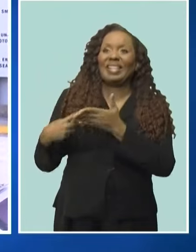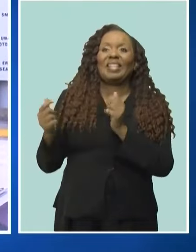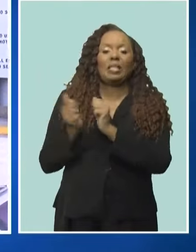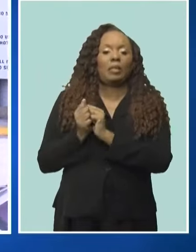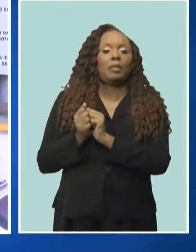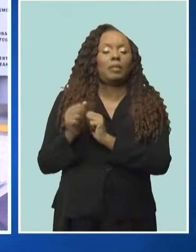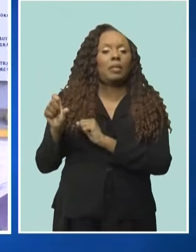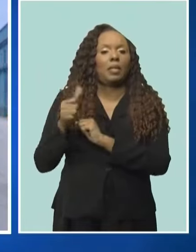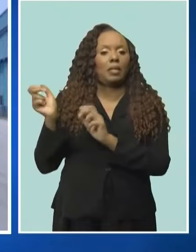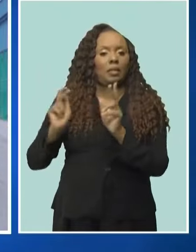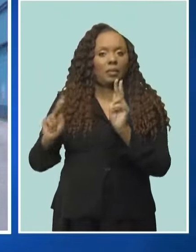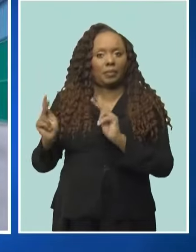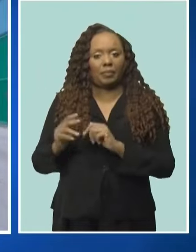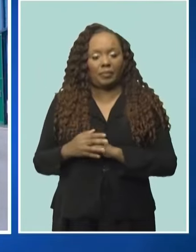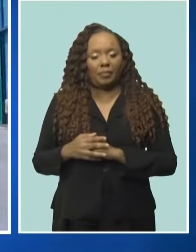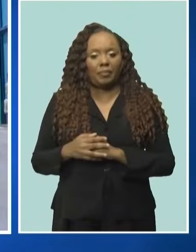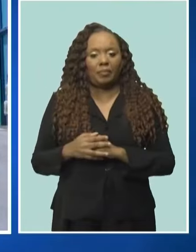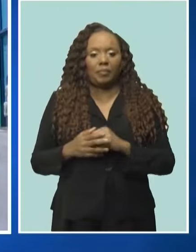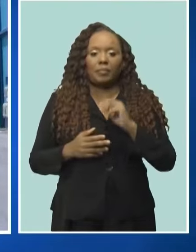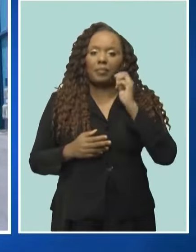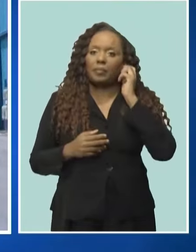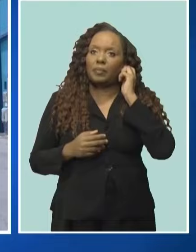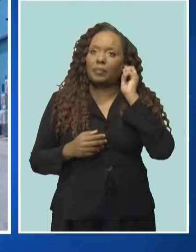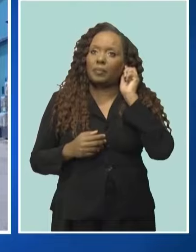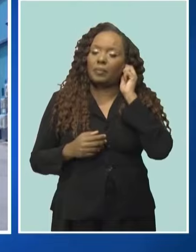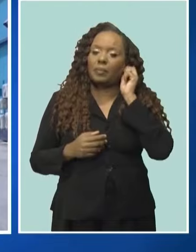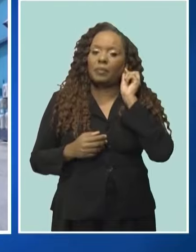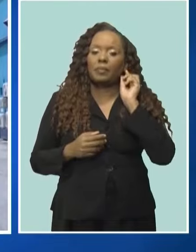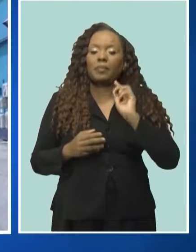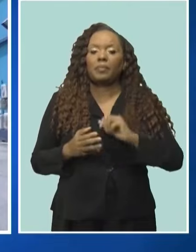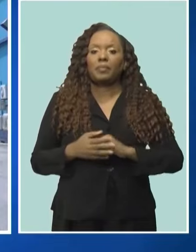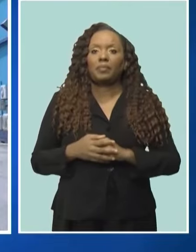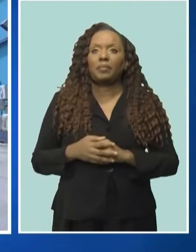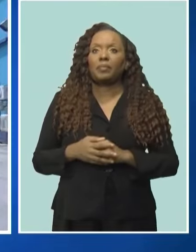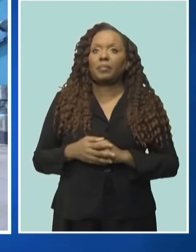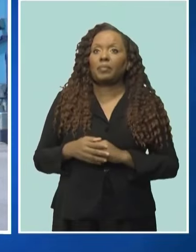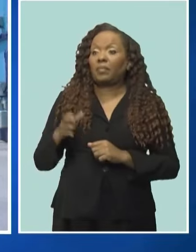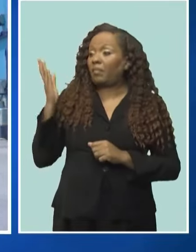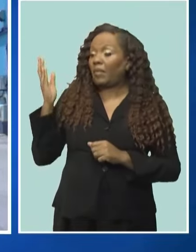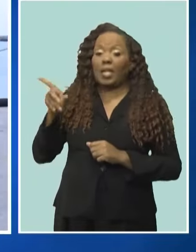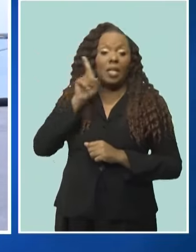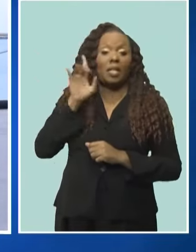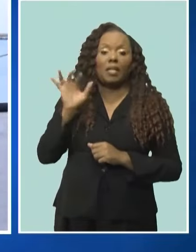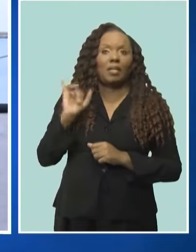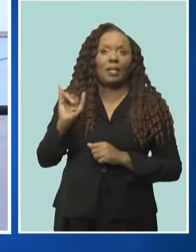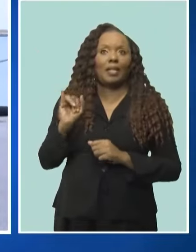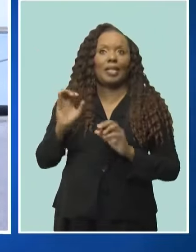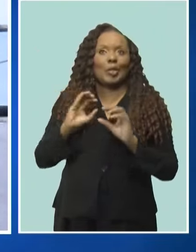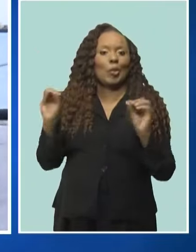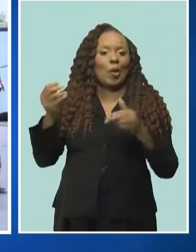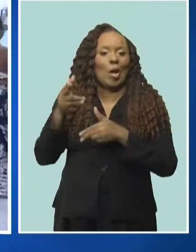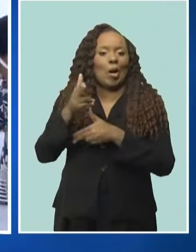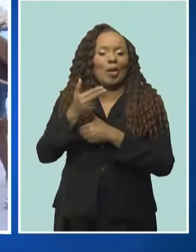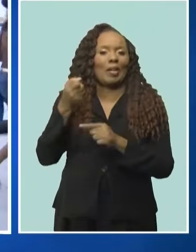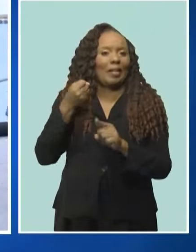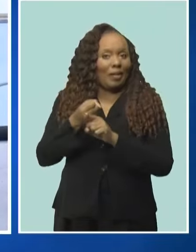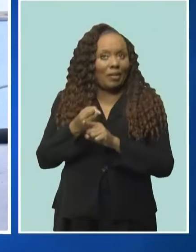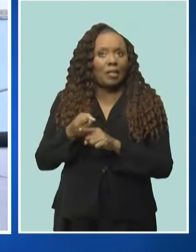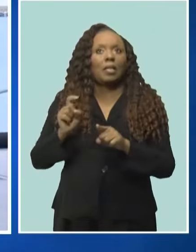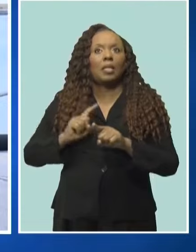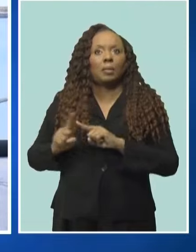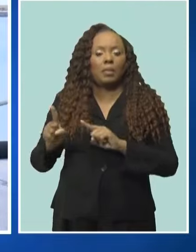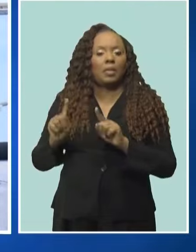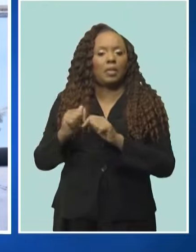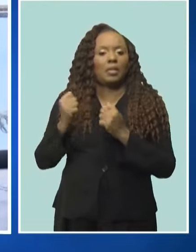those operators. The section where the cruise ship is berthed looks as if nothing happened. A crew repairing a fuel line